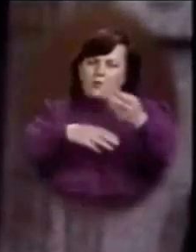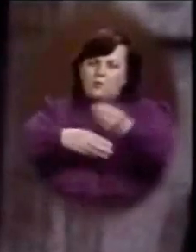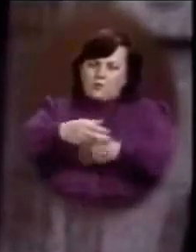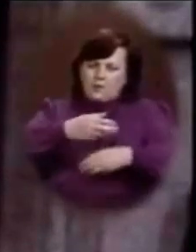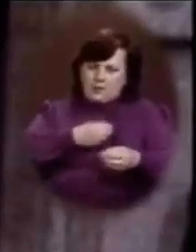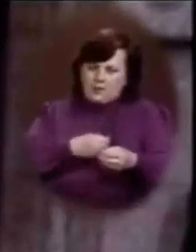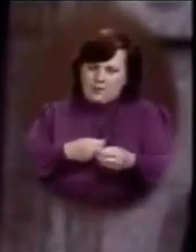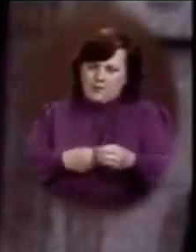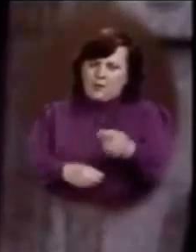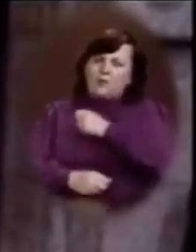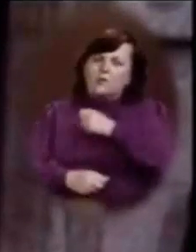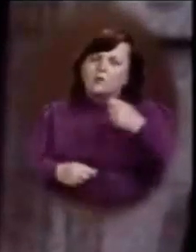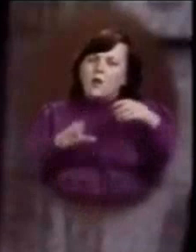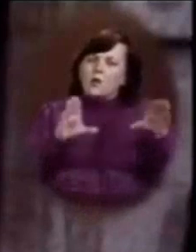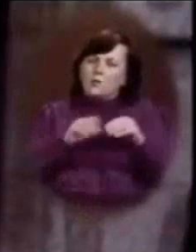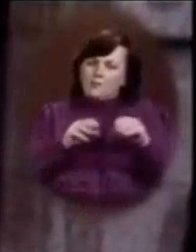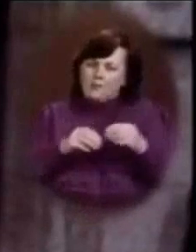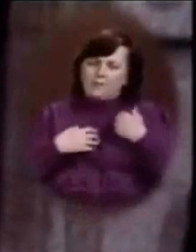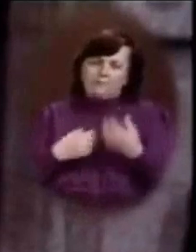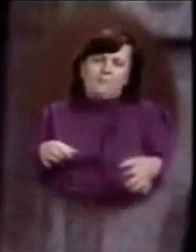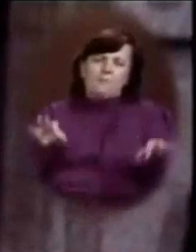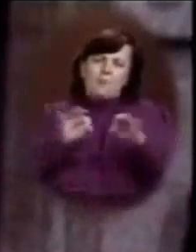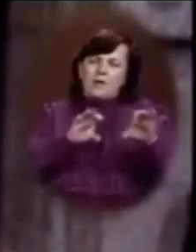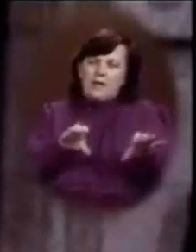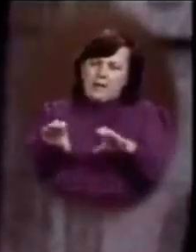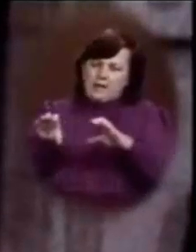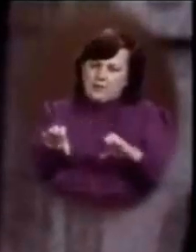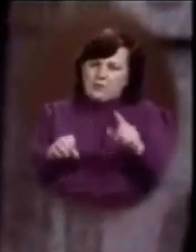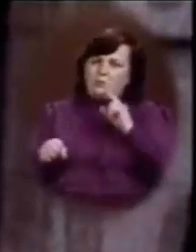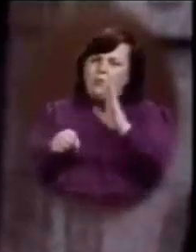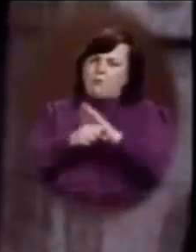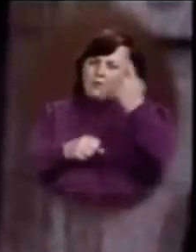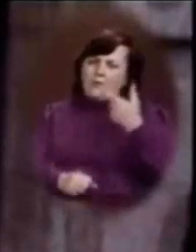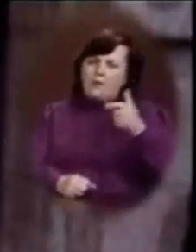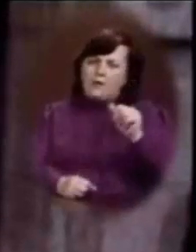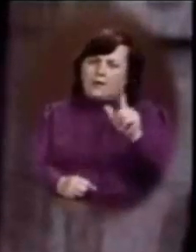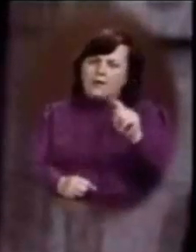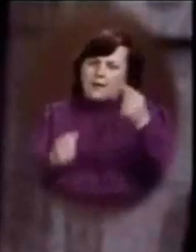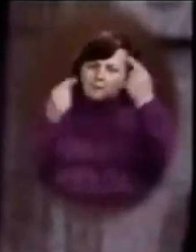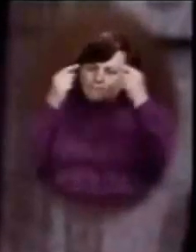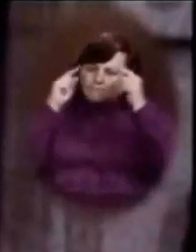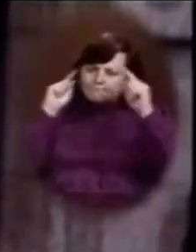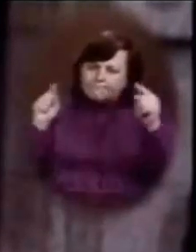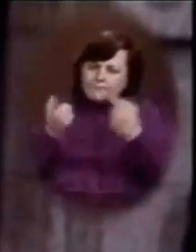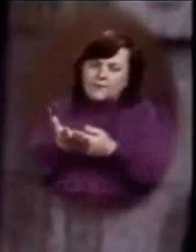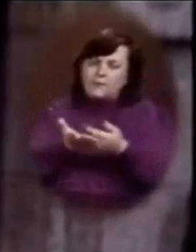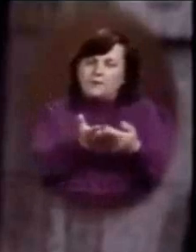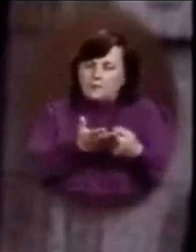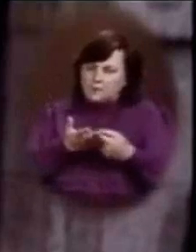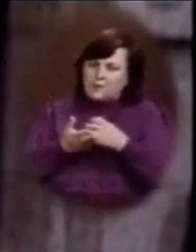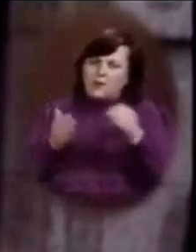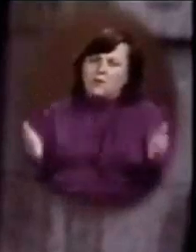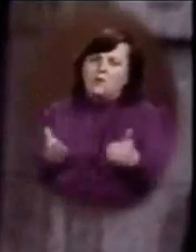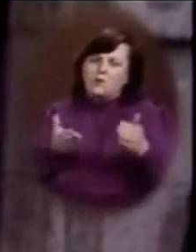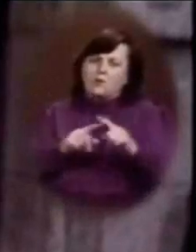important steps forward. We committed ourselves to the success of the GATT roundtable negotiations and encouraged